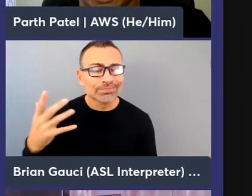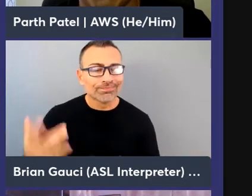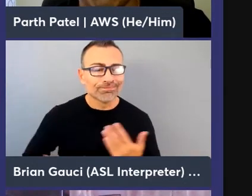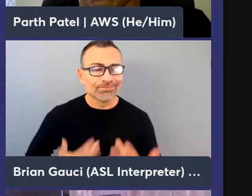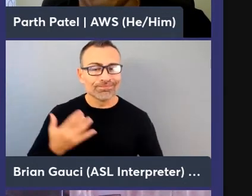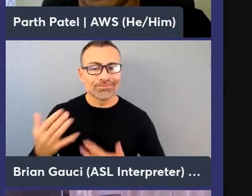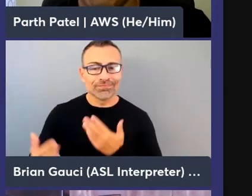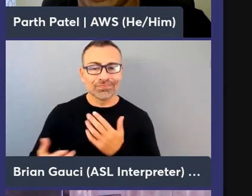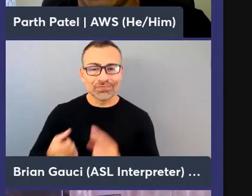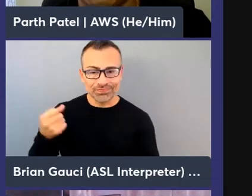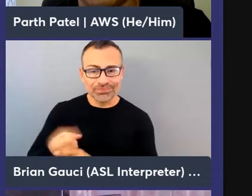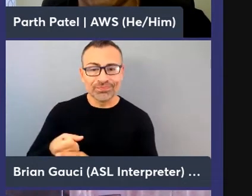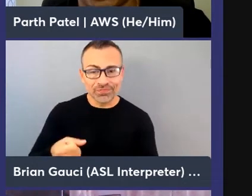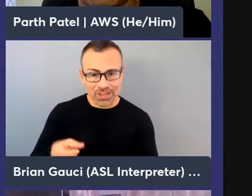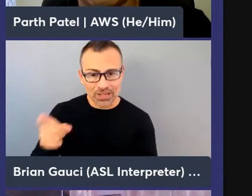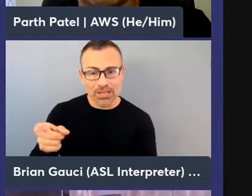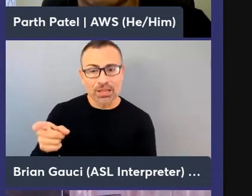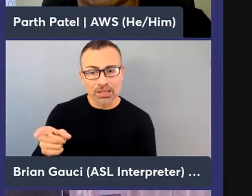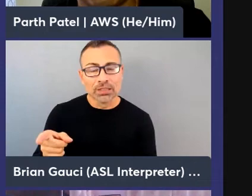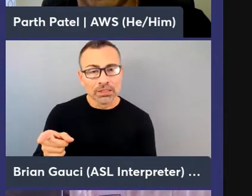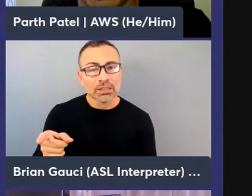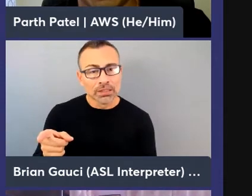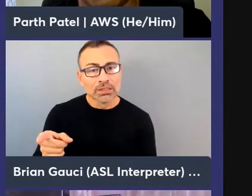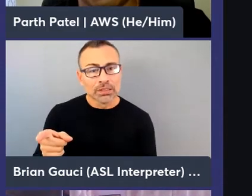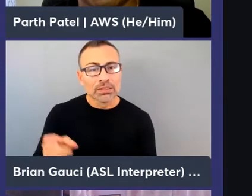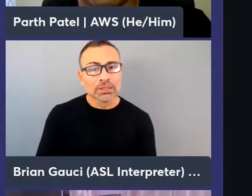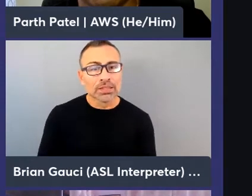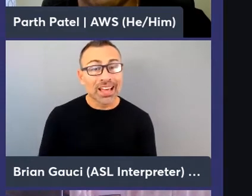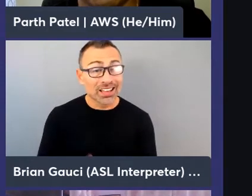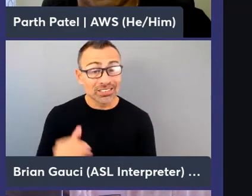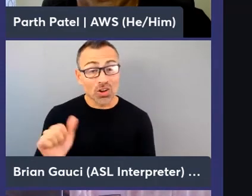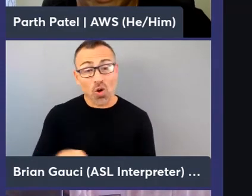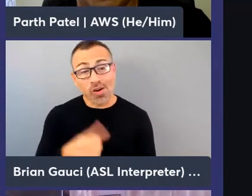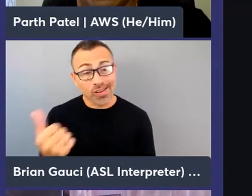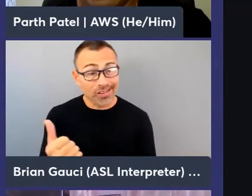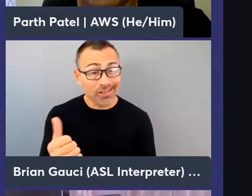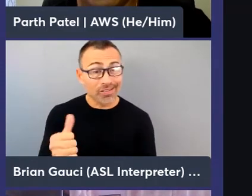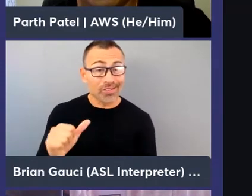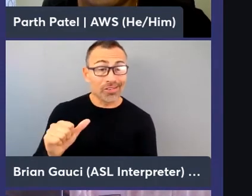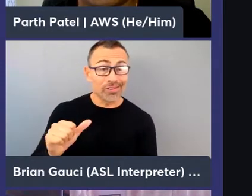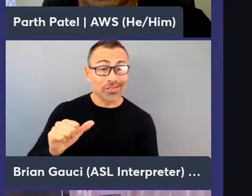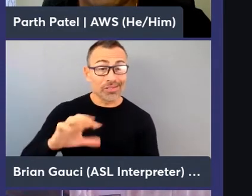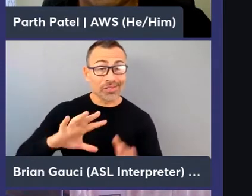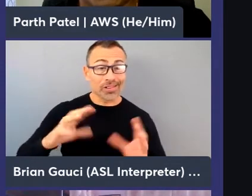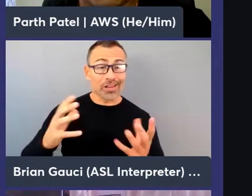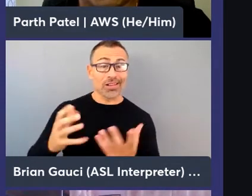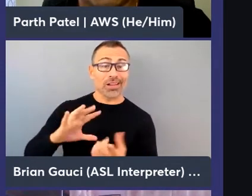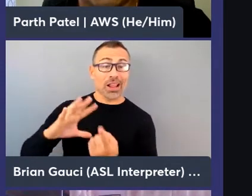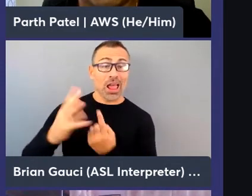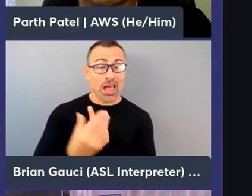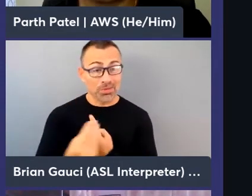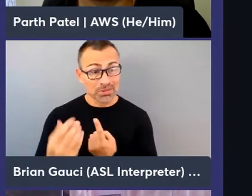this climate problem that we are facing. Yeah.